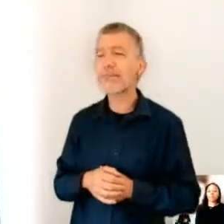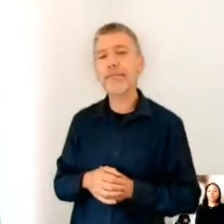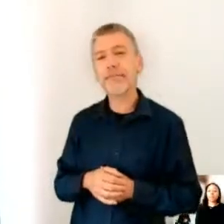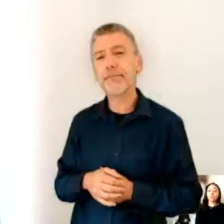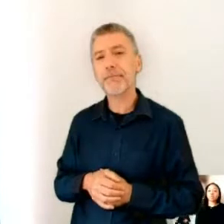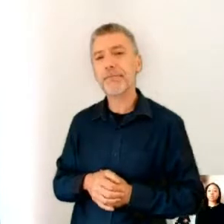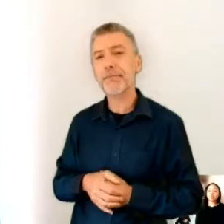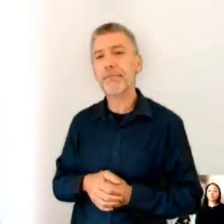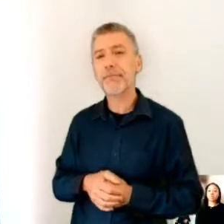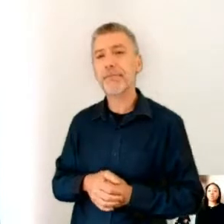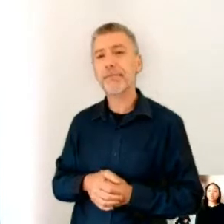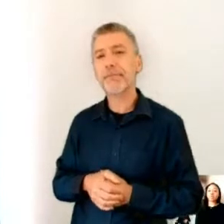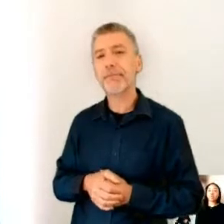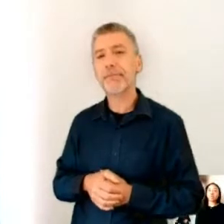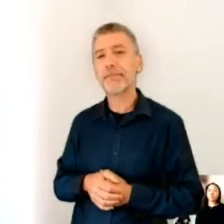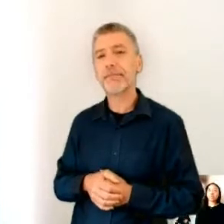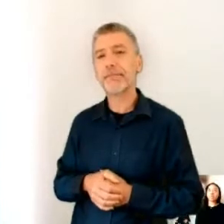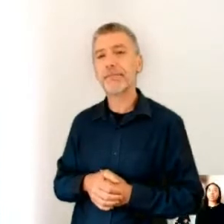me